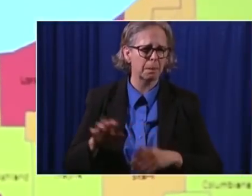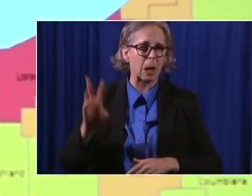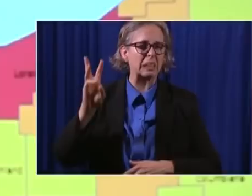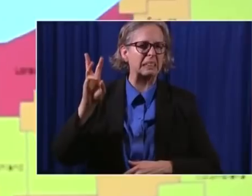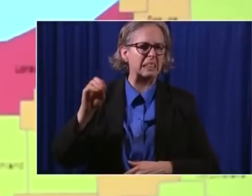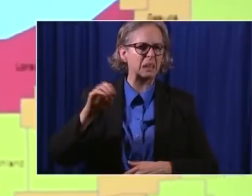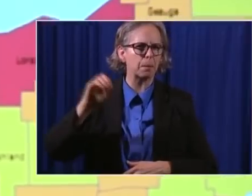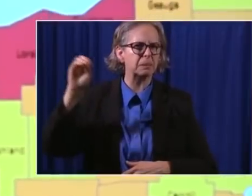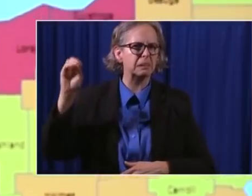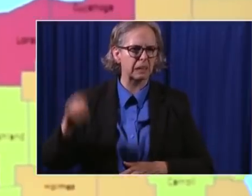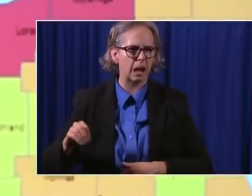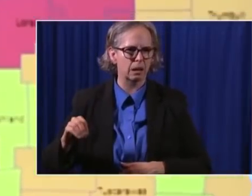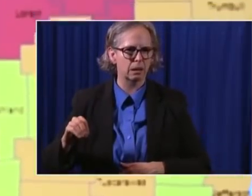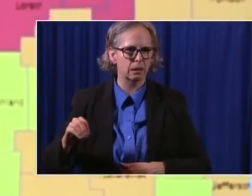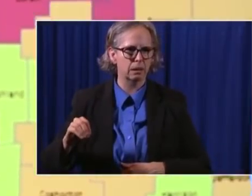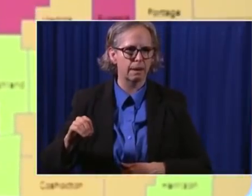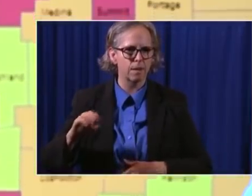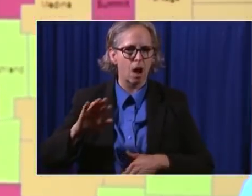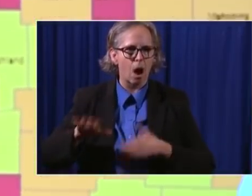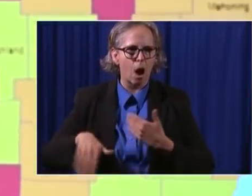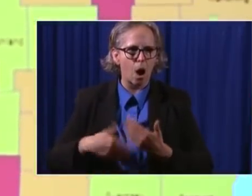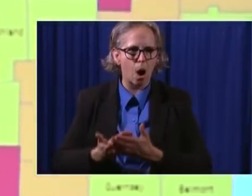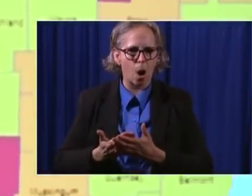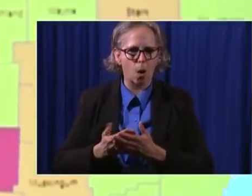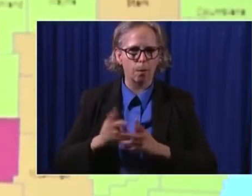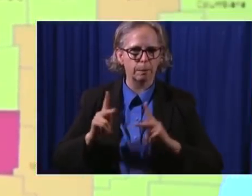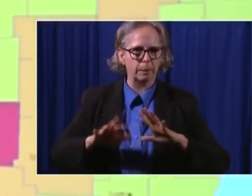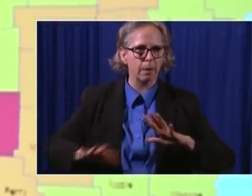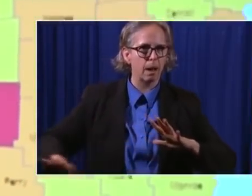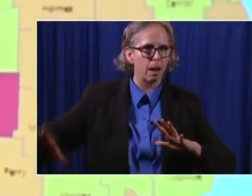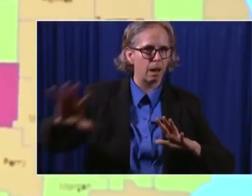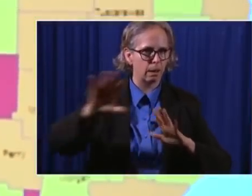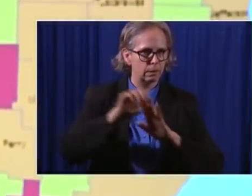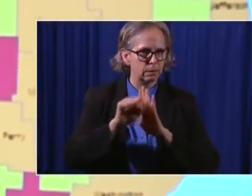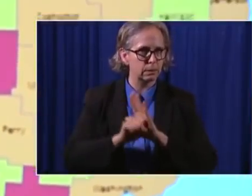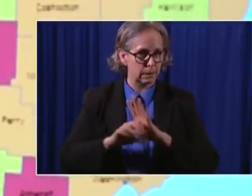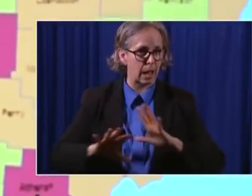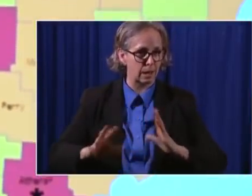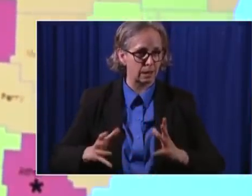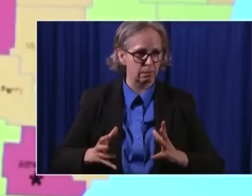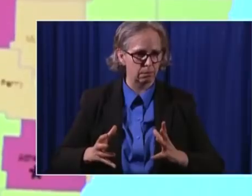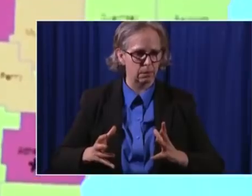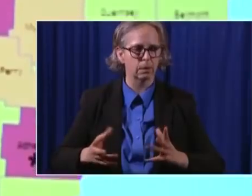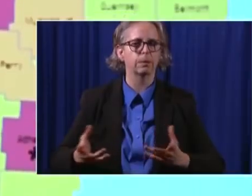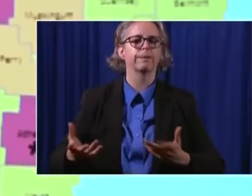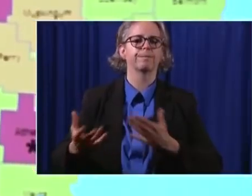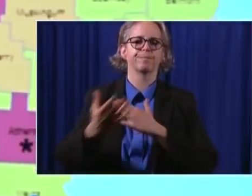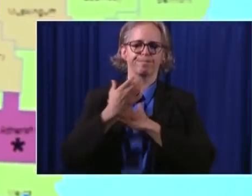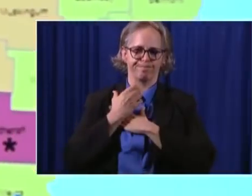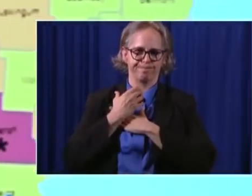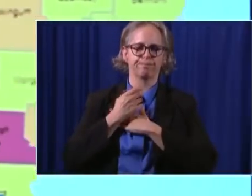of the state of Ohio will be living under a mask order. I also want to do